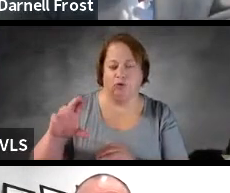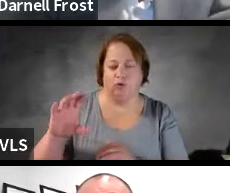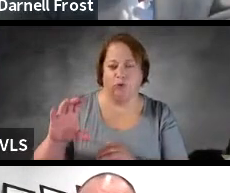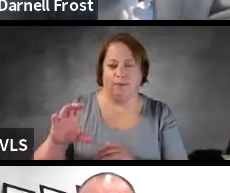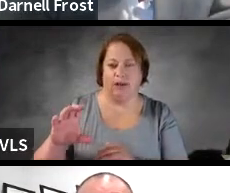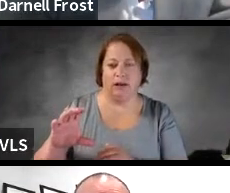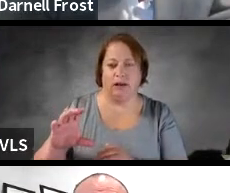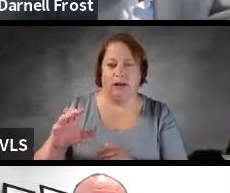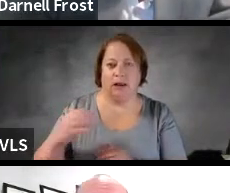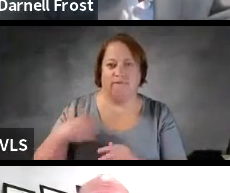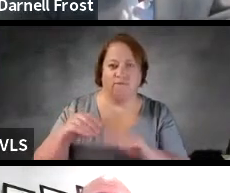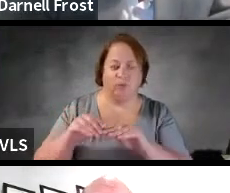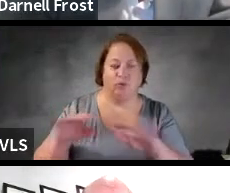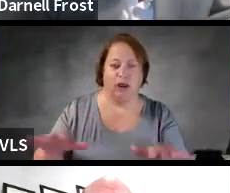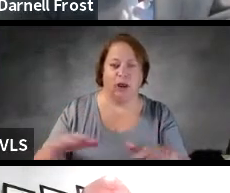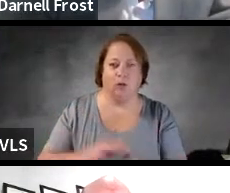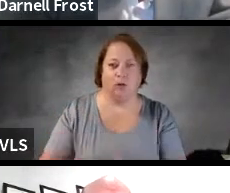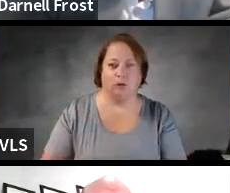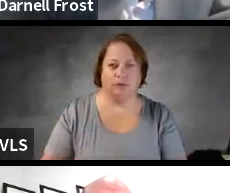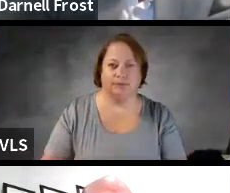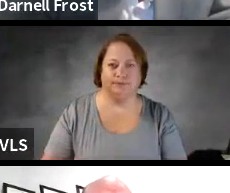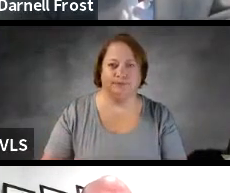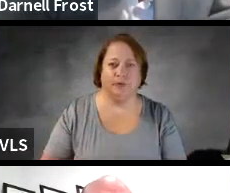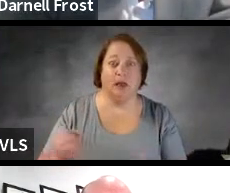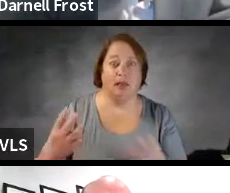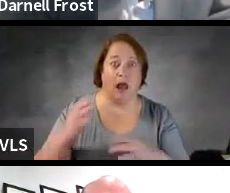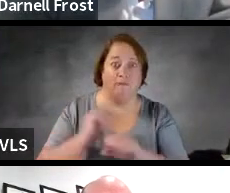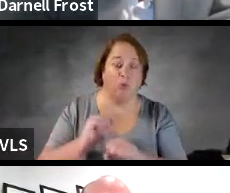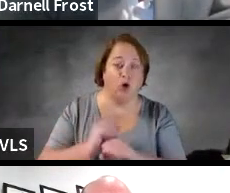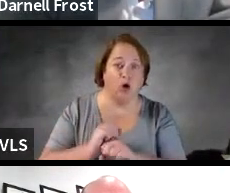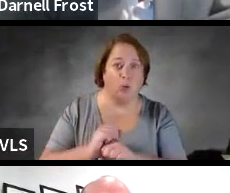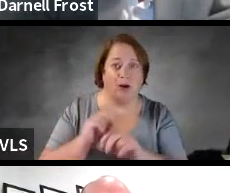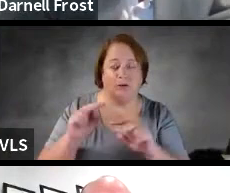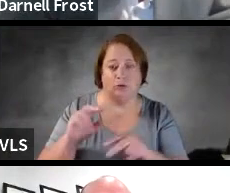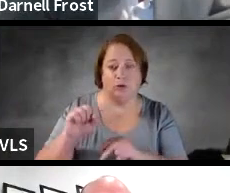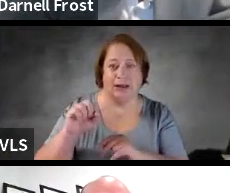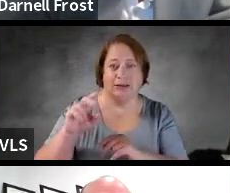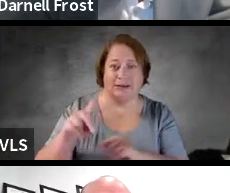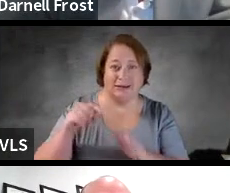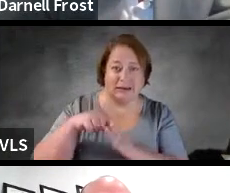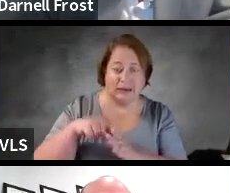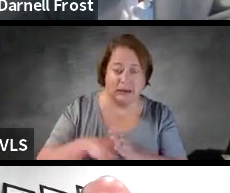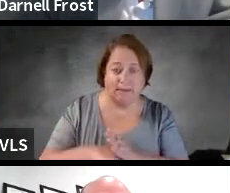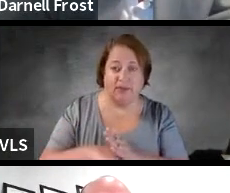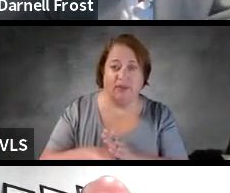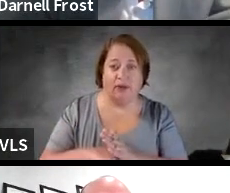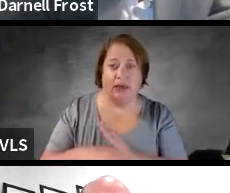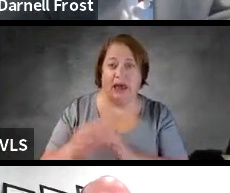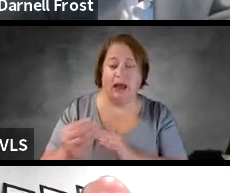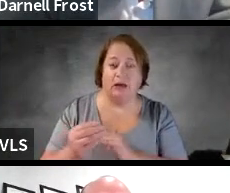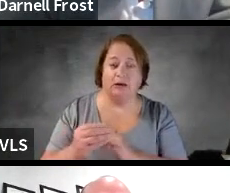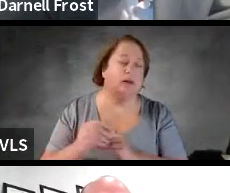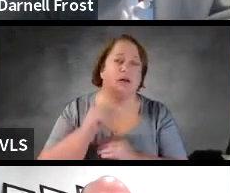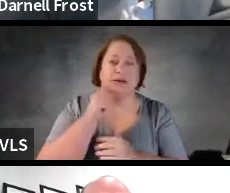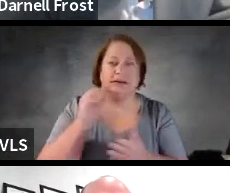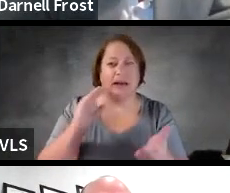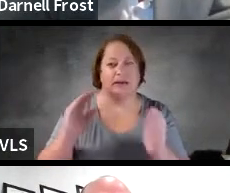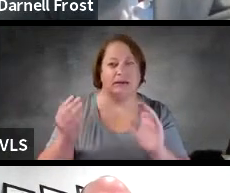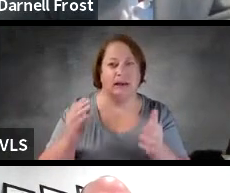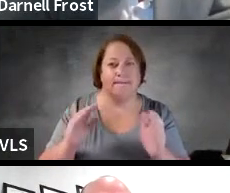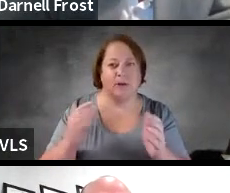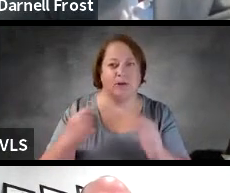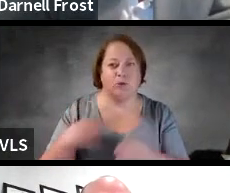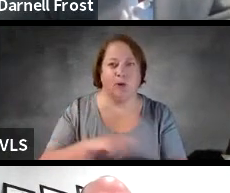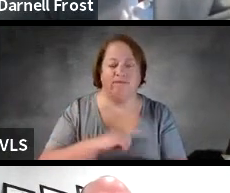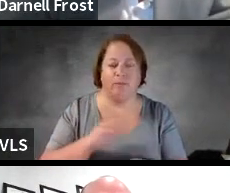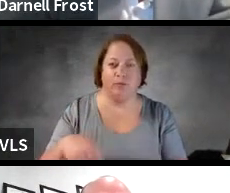has put out. I mean, a lot of work went into looking at SSD in depth, and it doesn't seem as though we